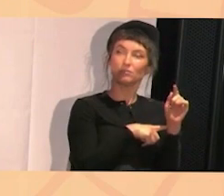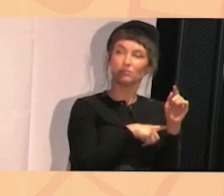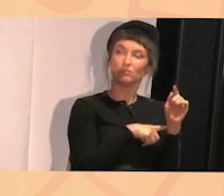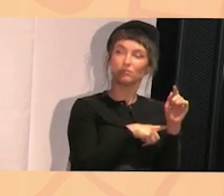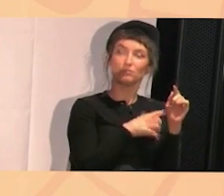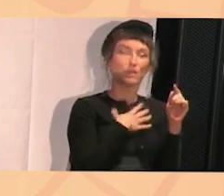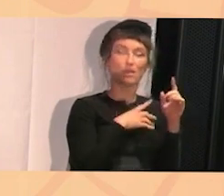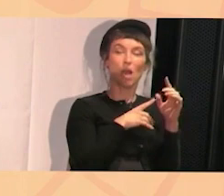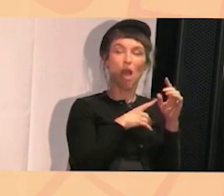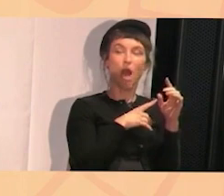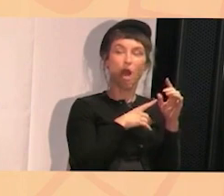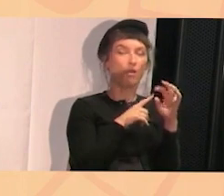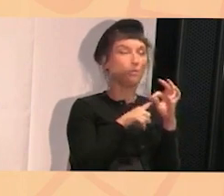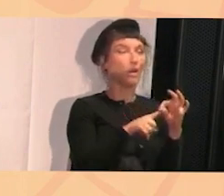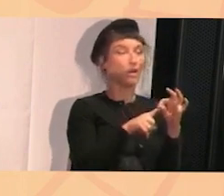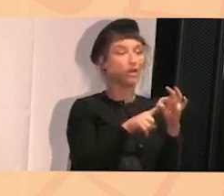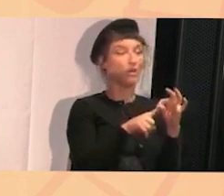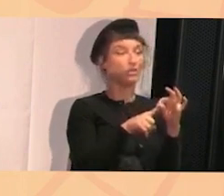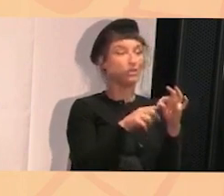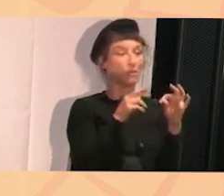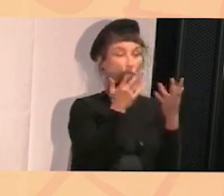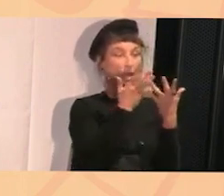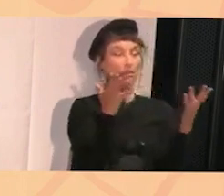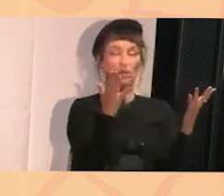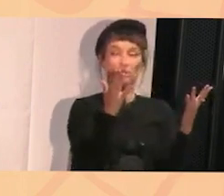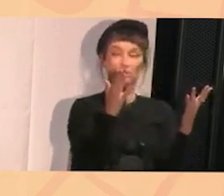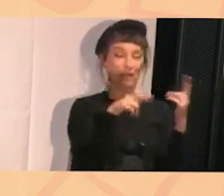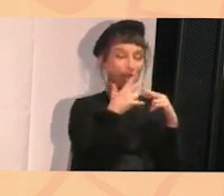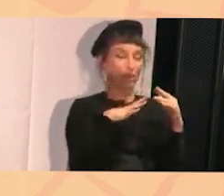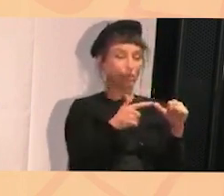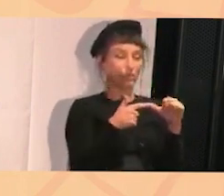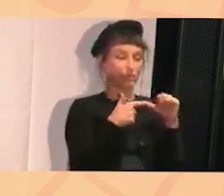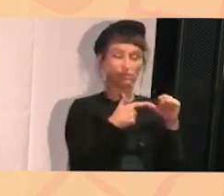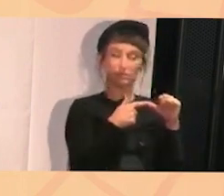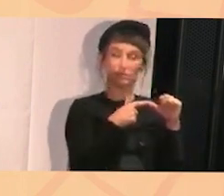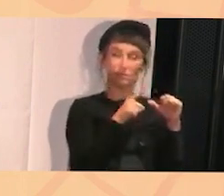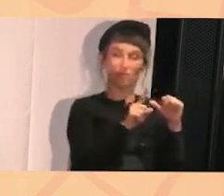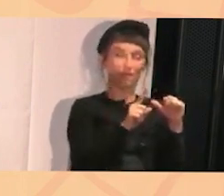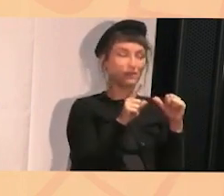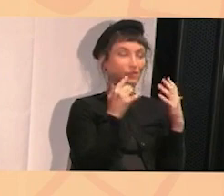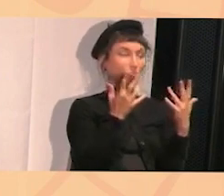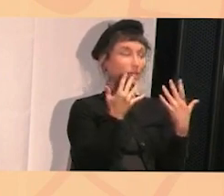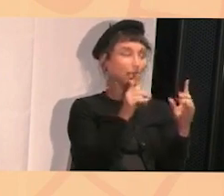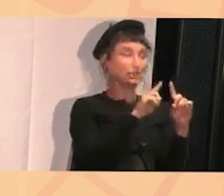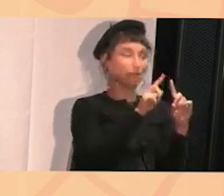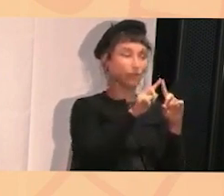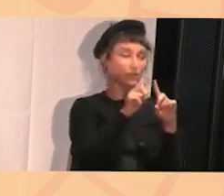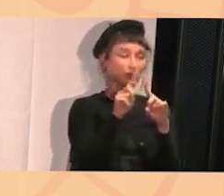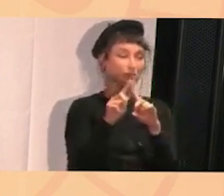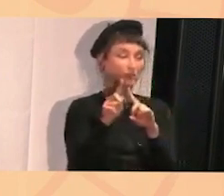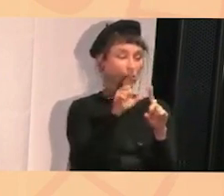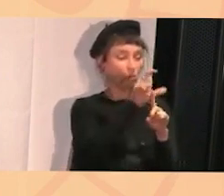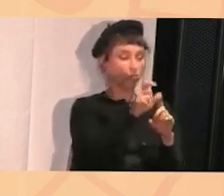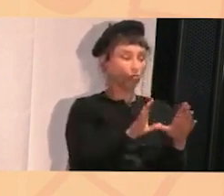My question is for anyone who would like to answer, but with so many different